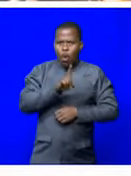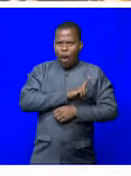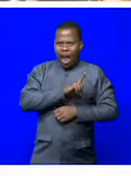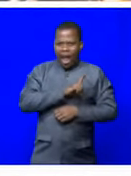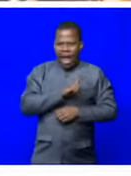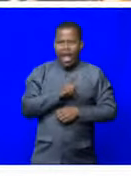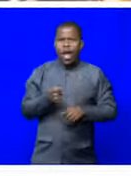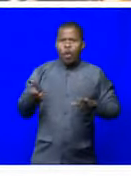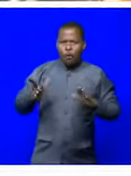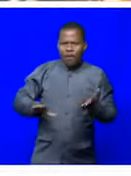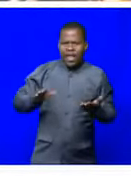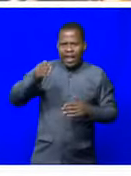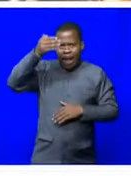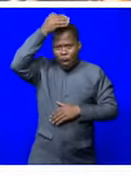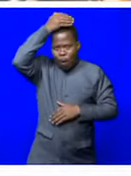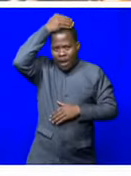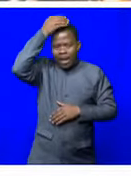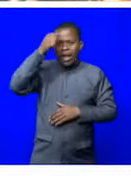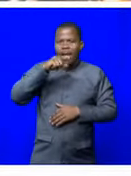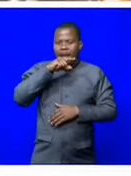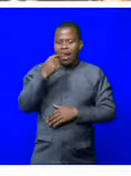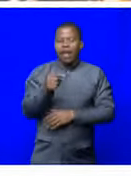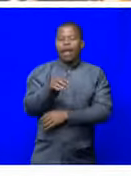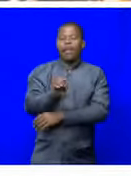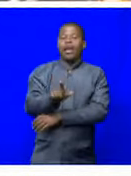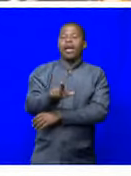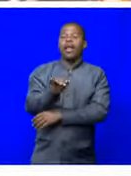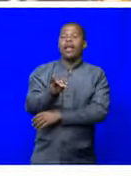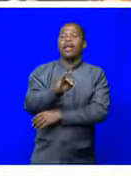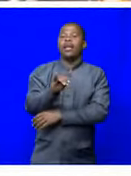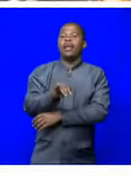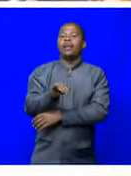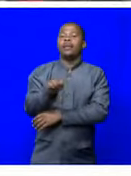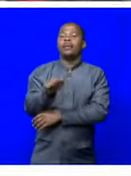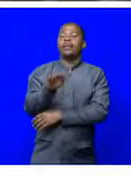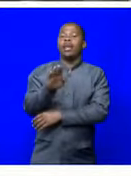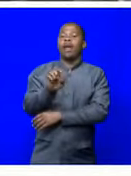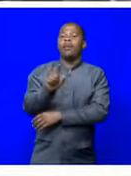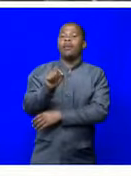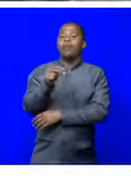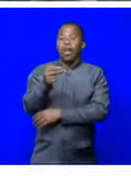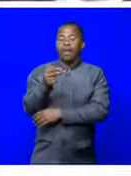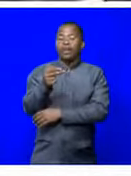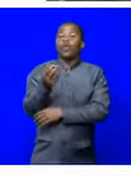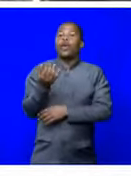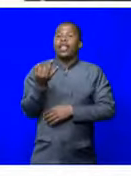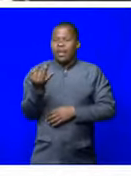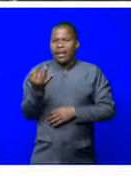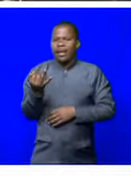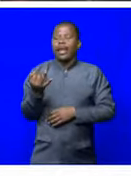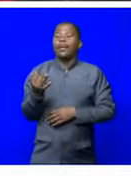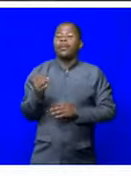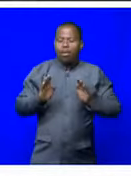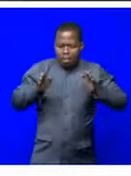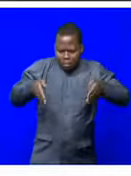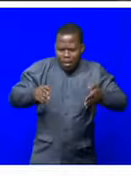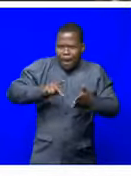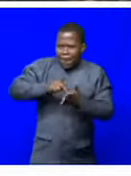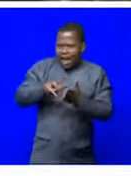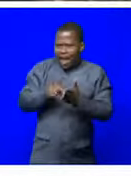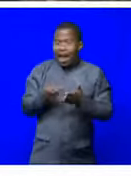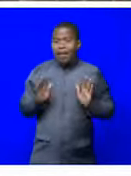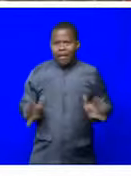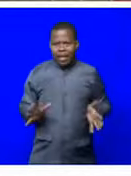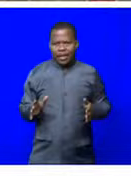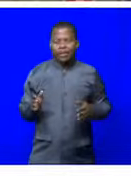Inkosi yamangisi ke iphekeletelwa ngumndeni webukhosi bemangisi. Umndeni webukhosi bemangisi idolo